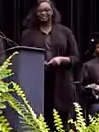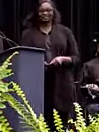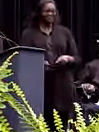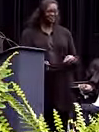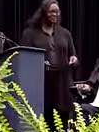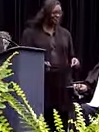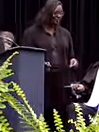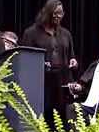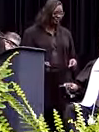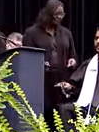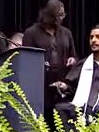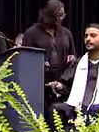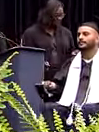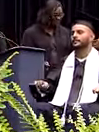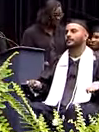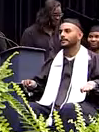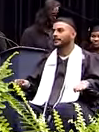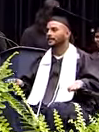Fernando Ortiz.